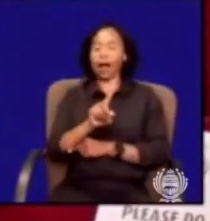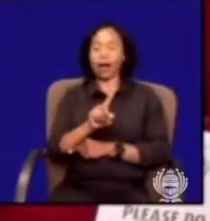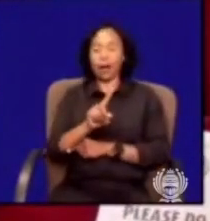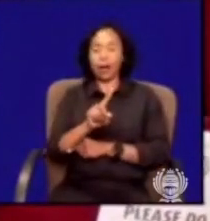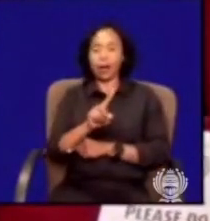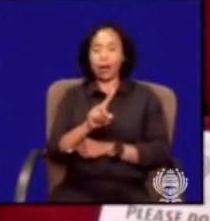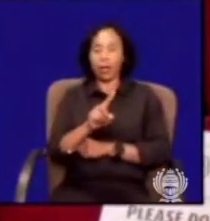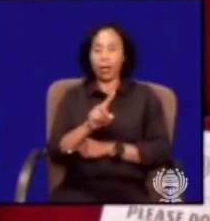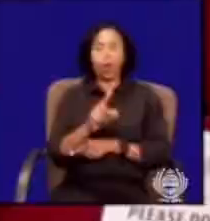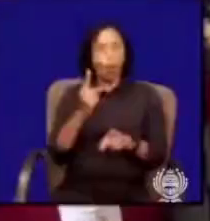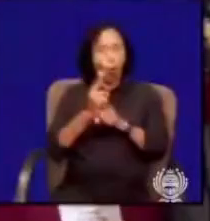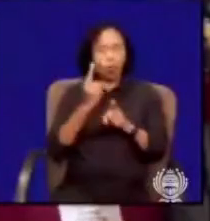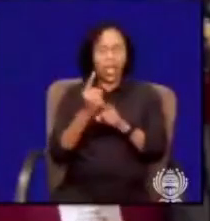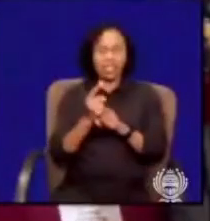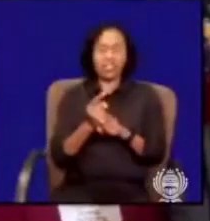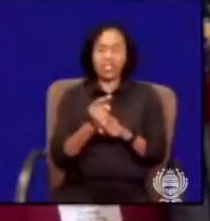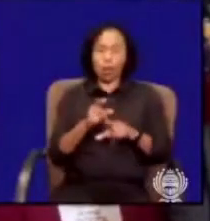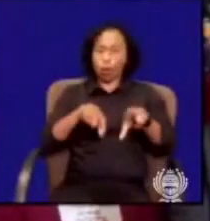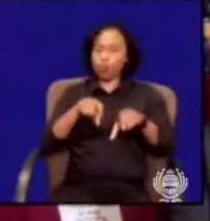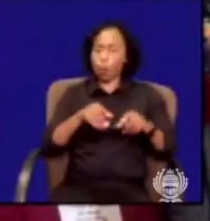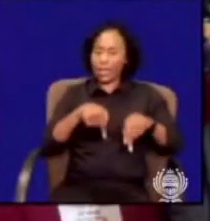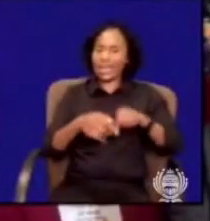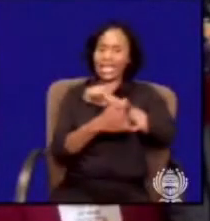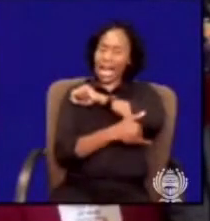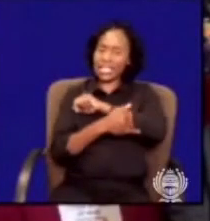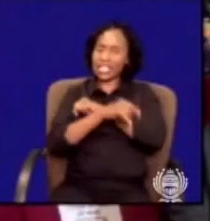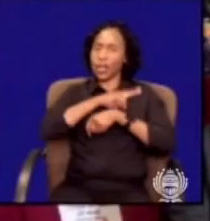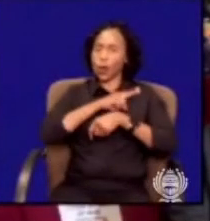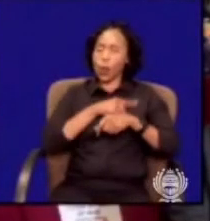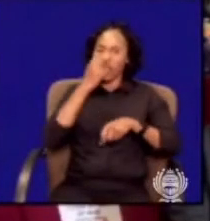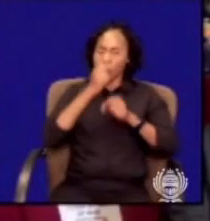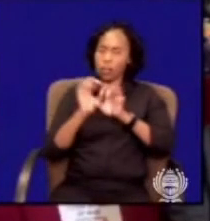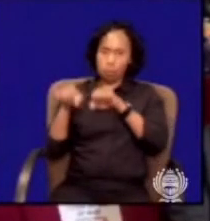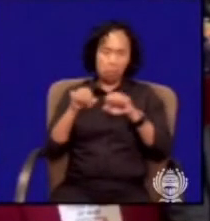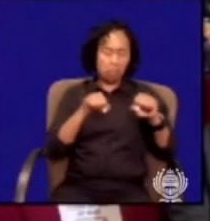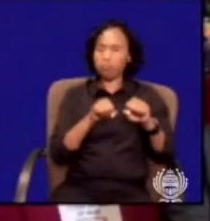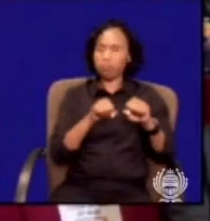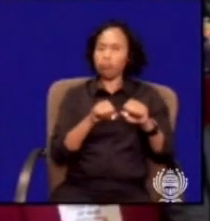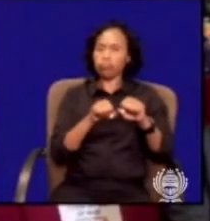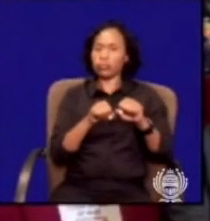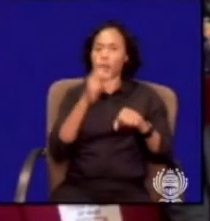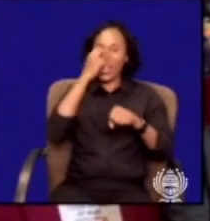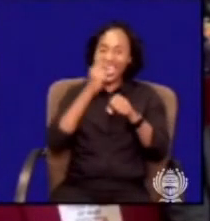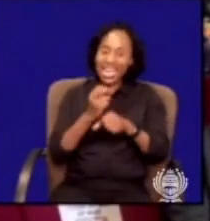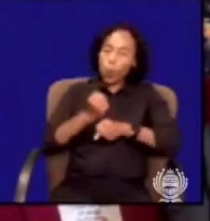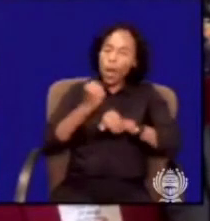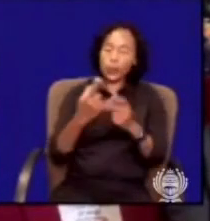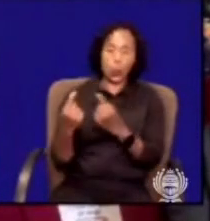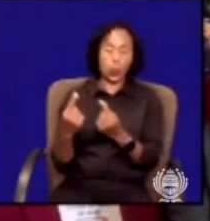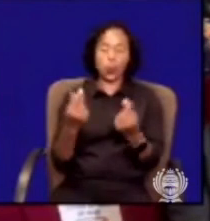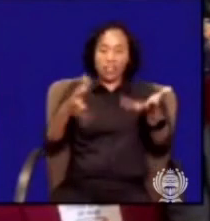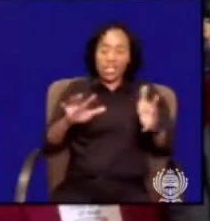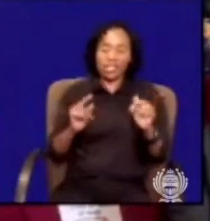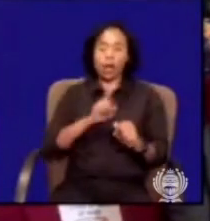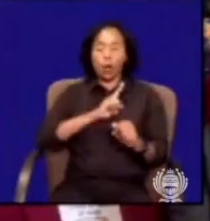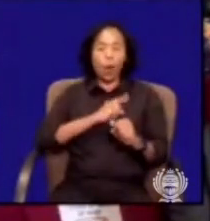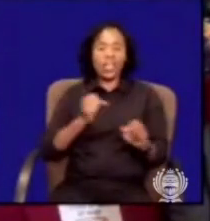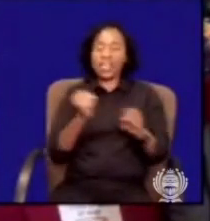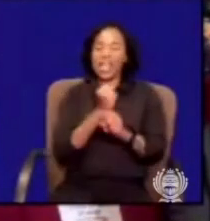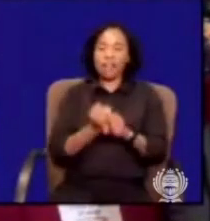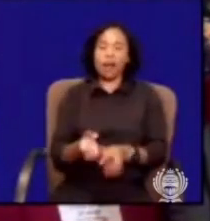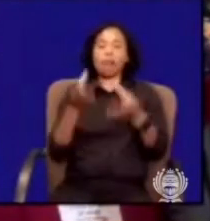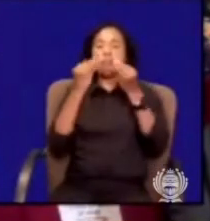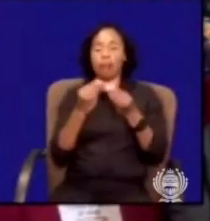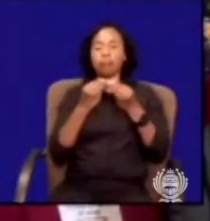on consensus. You just need to get the job done. Because you'll never find consensus amongst the left and within your